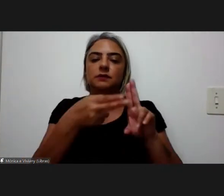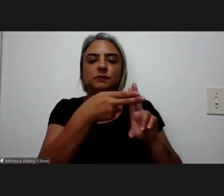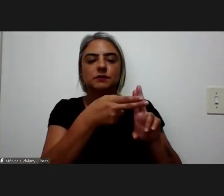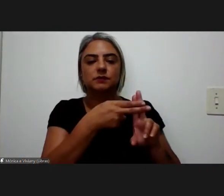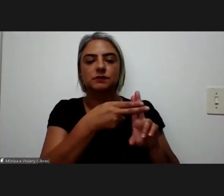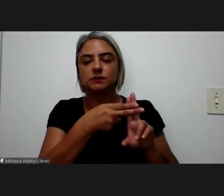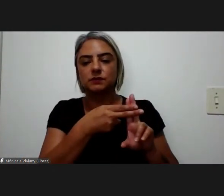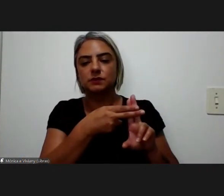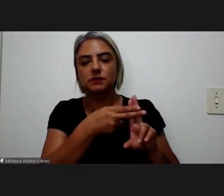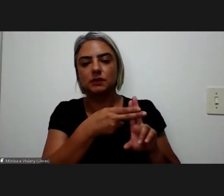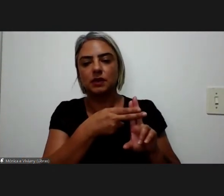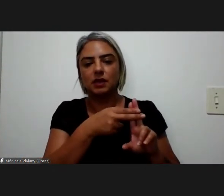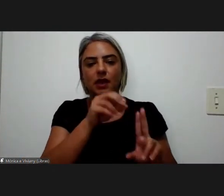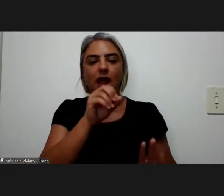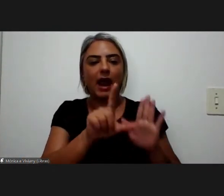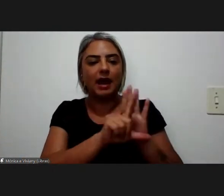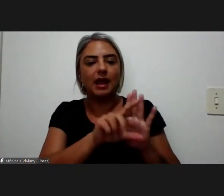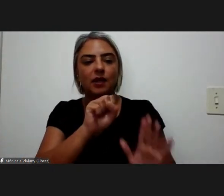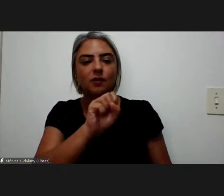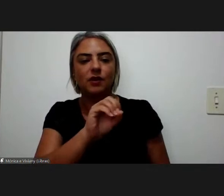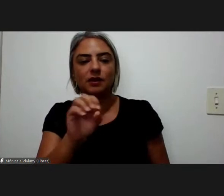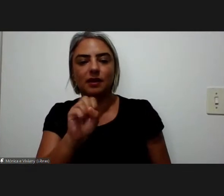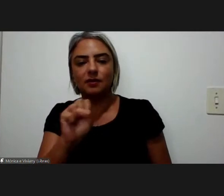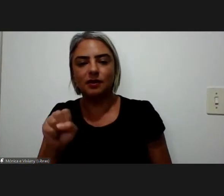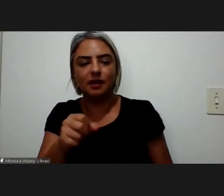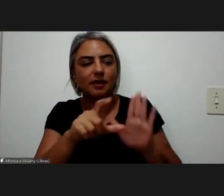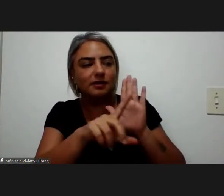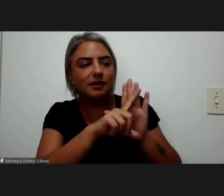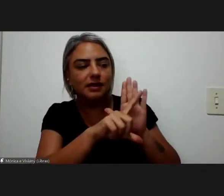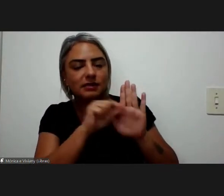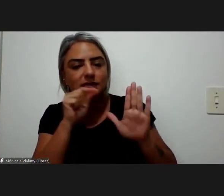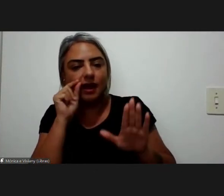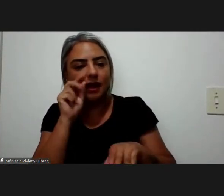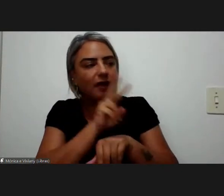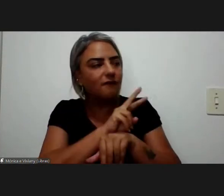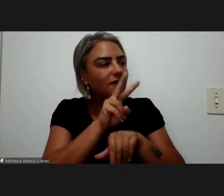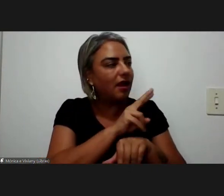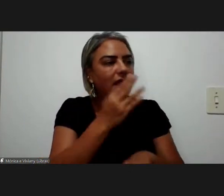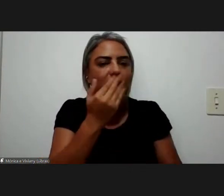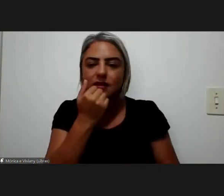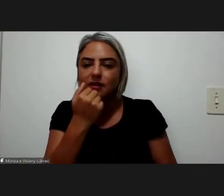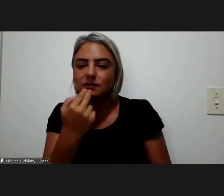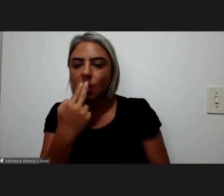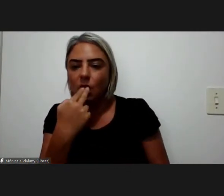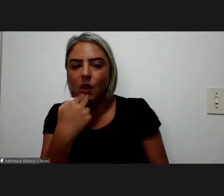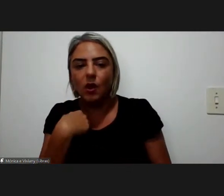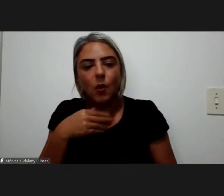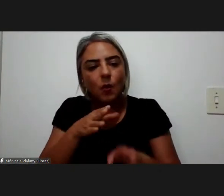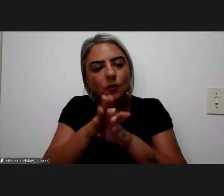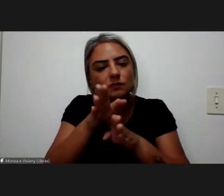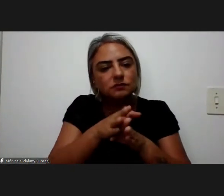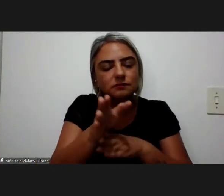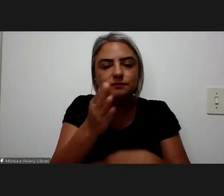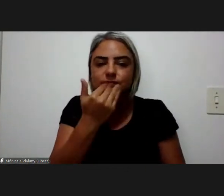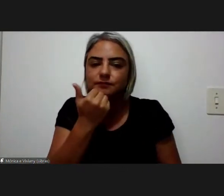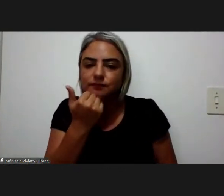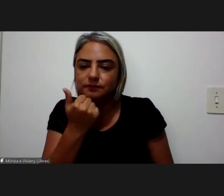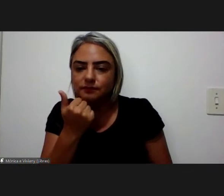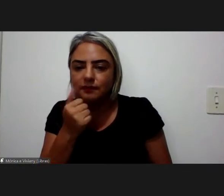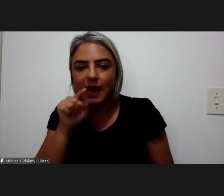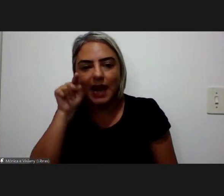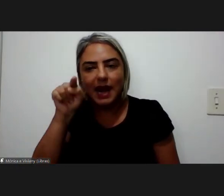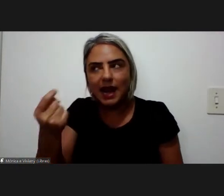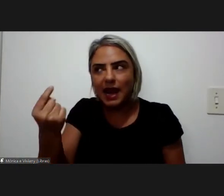acting for the unified health system, 8080 already highlights that the nutritional and